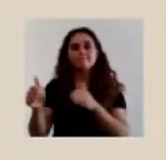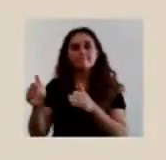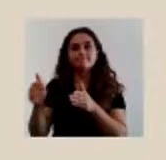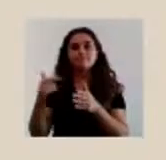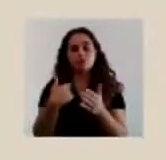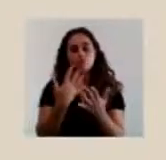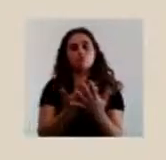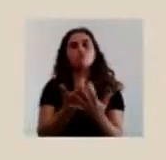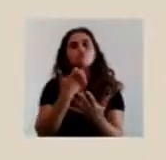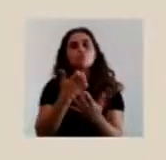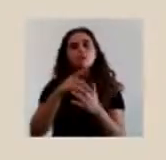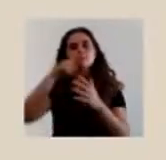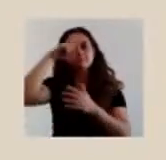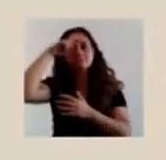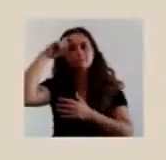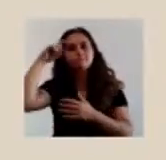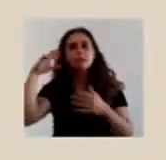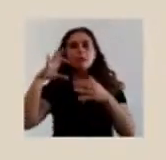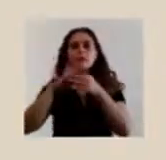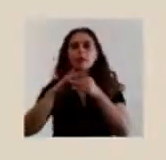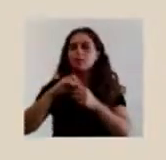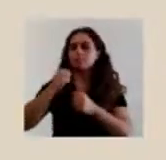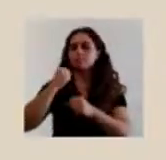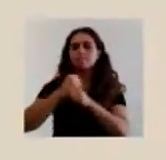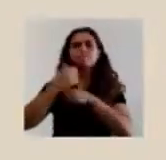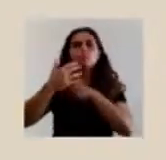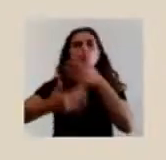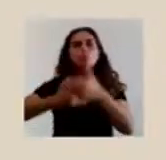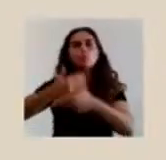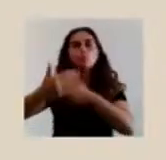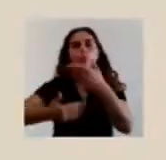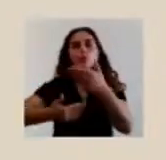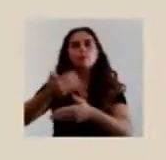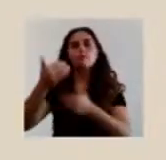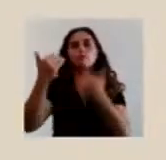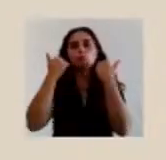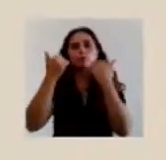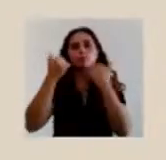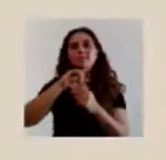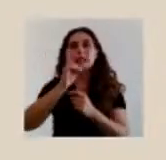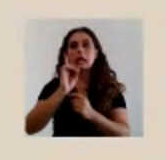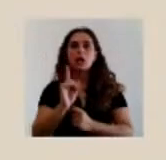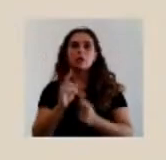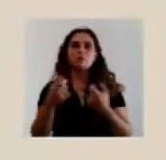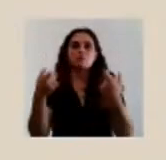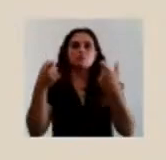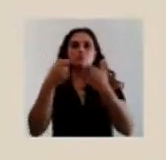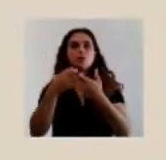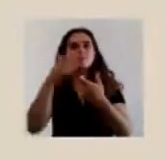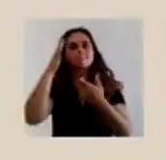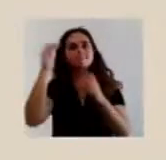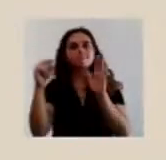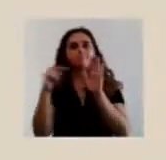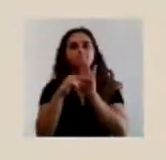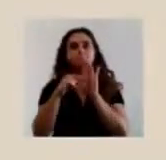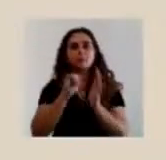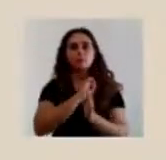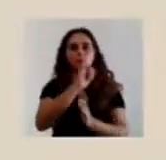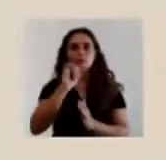highlighting the difficulties we have processing information that does not conform to our biases.